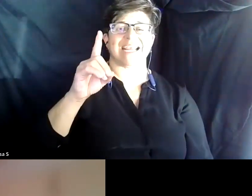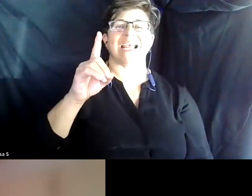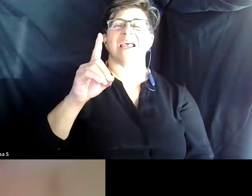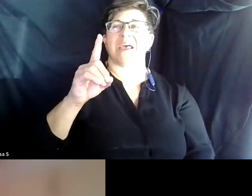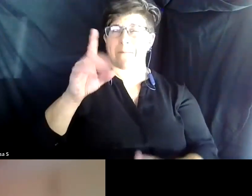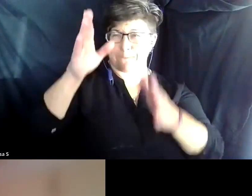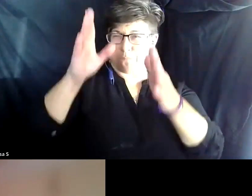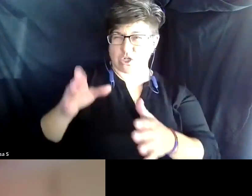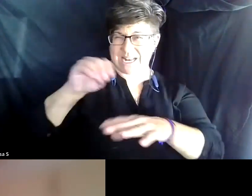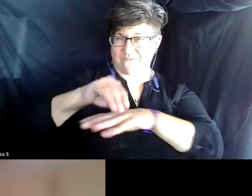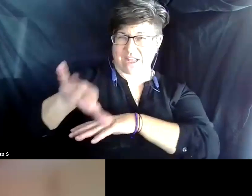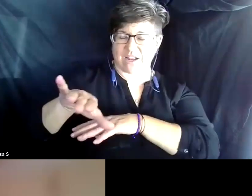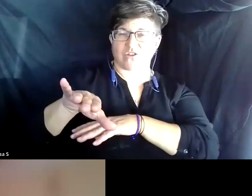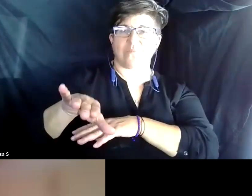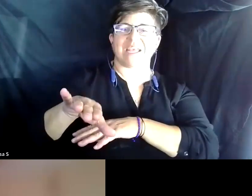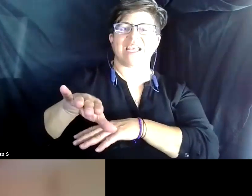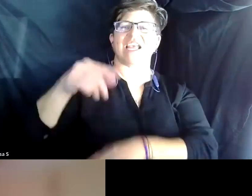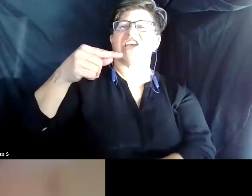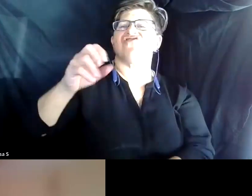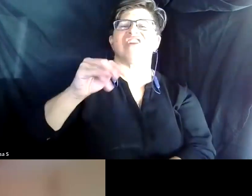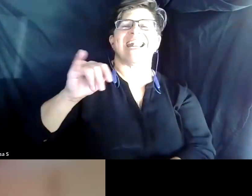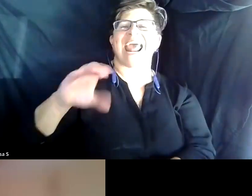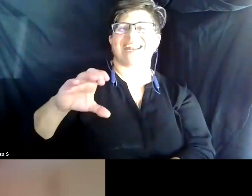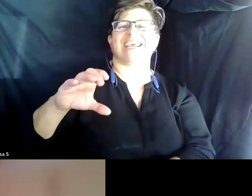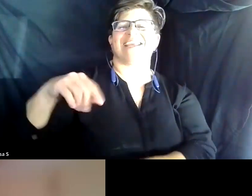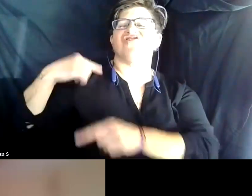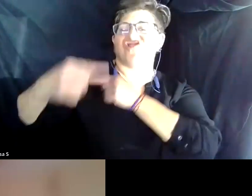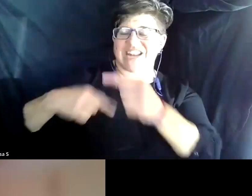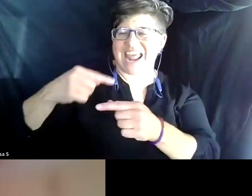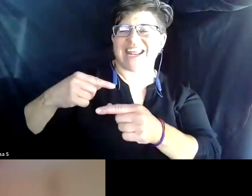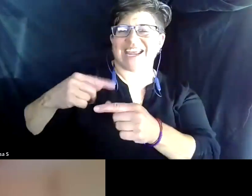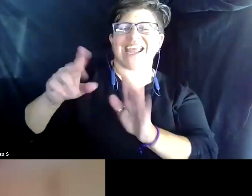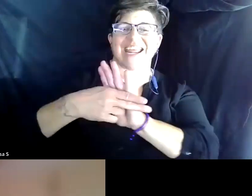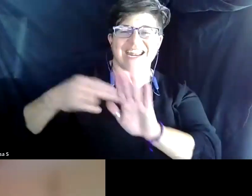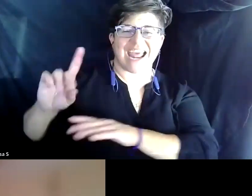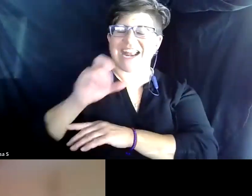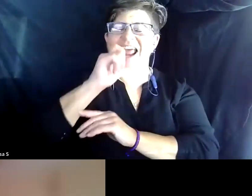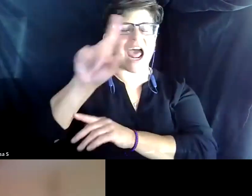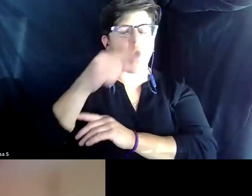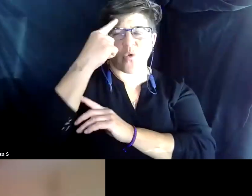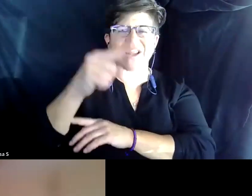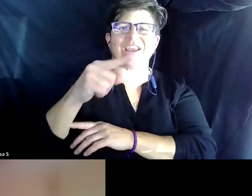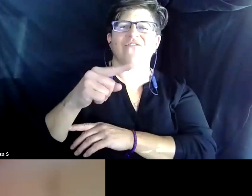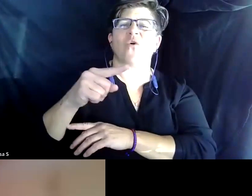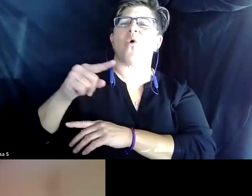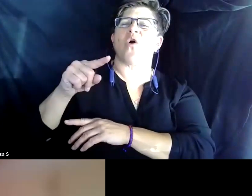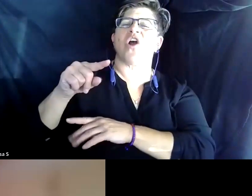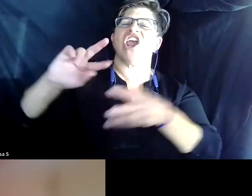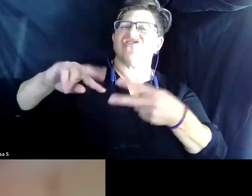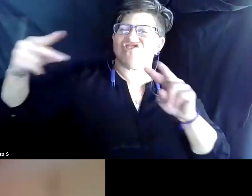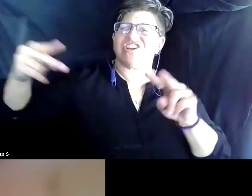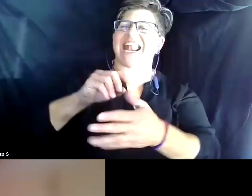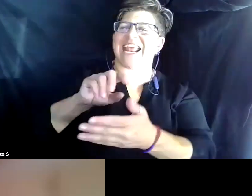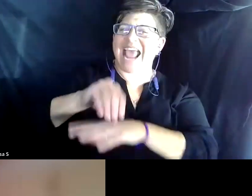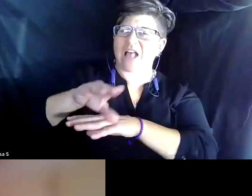genetically diagnosed, not only for genetic counseling in his or her family, but also to know if